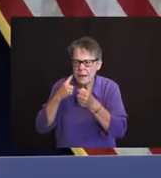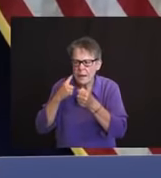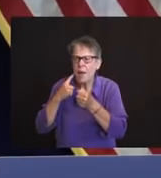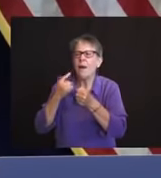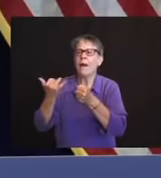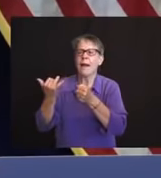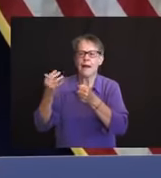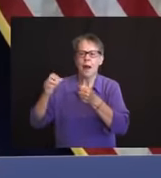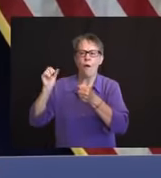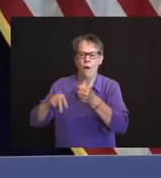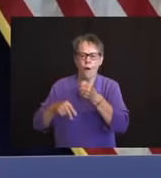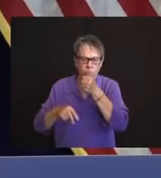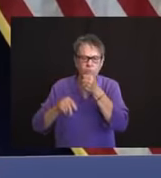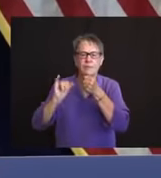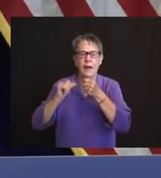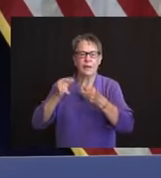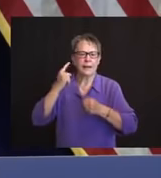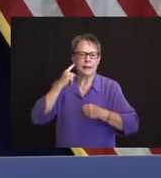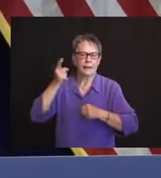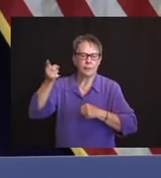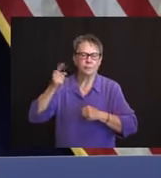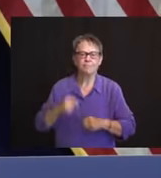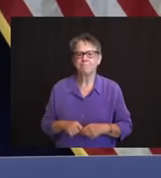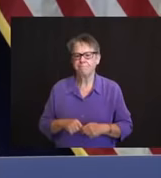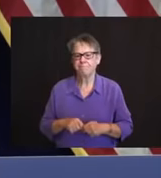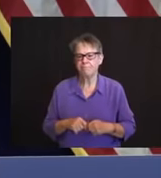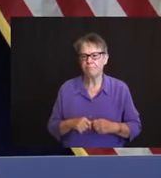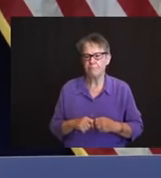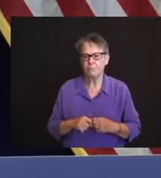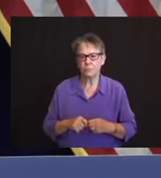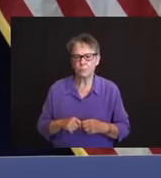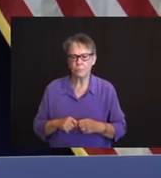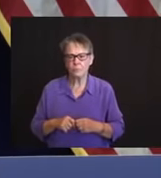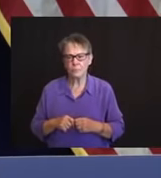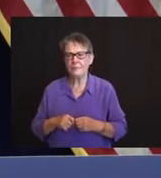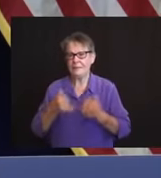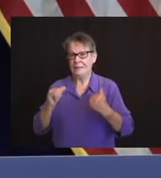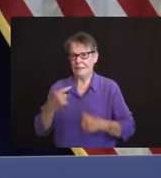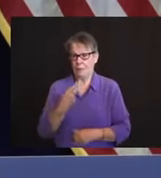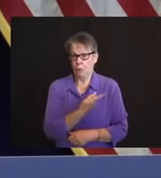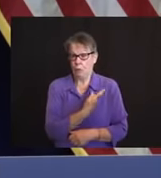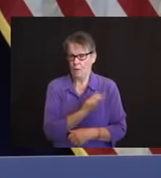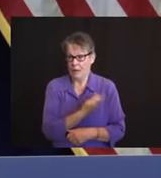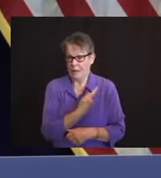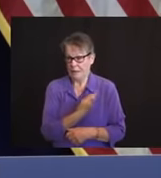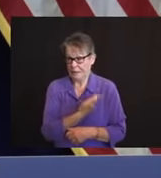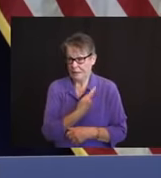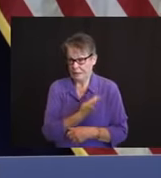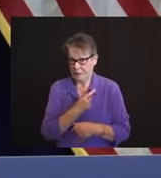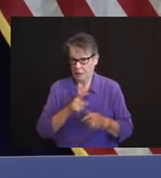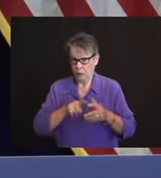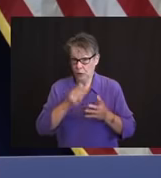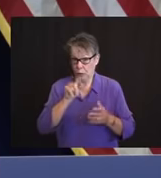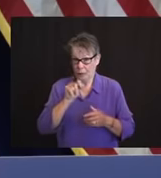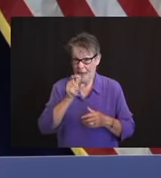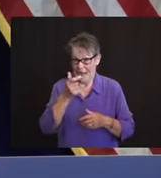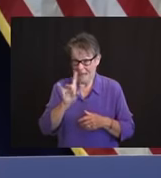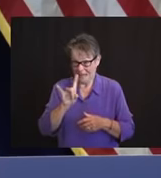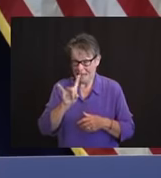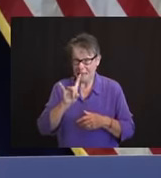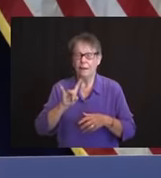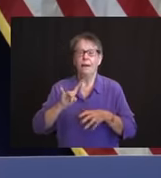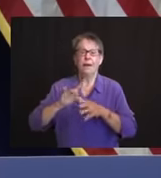Yes. Since Governor Murphy and I took office in 2018, there has been a